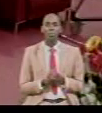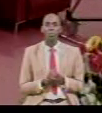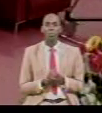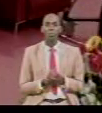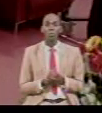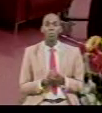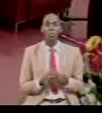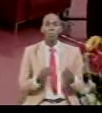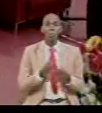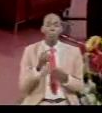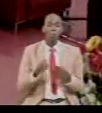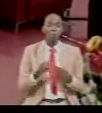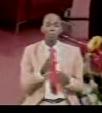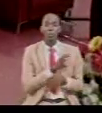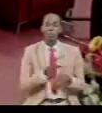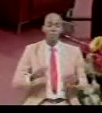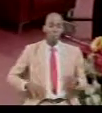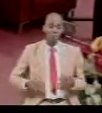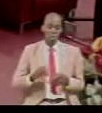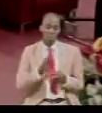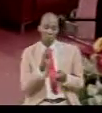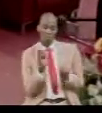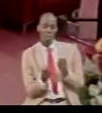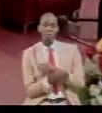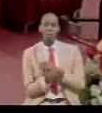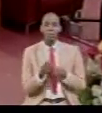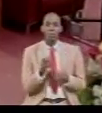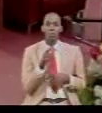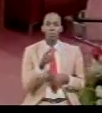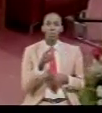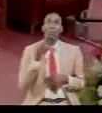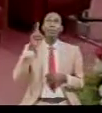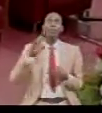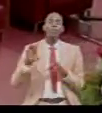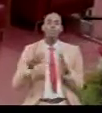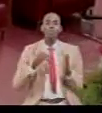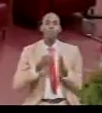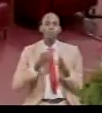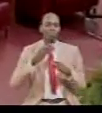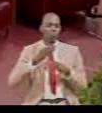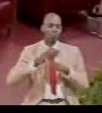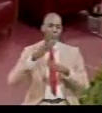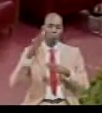When Christ transforms, he does it thoroughly.